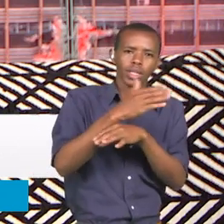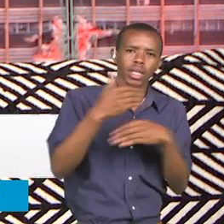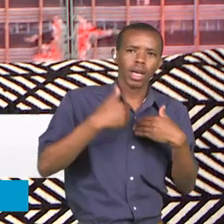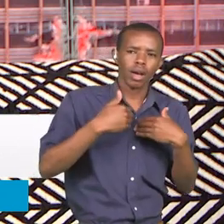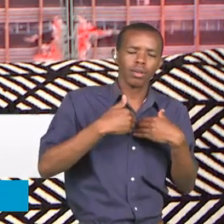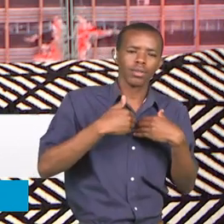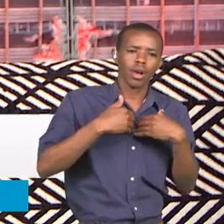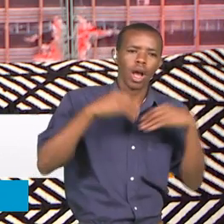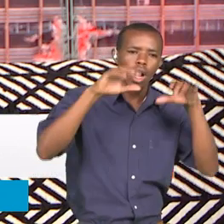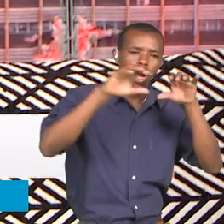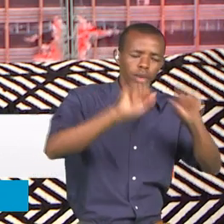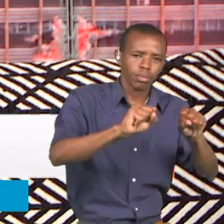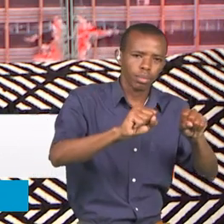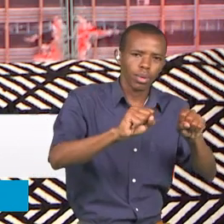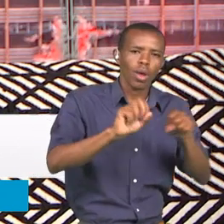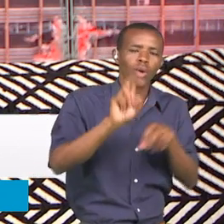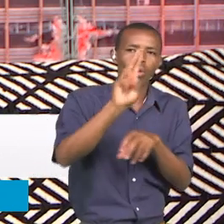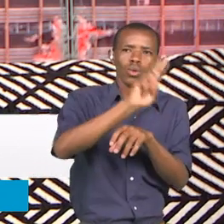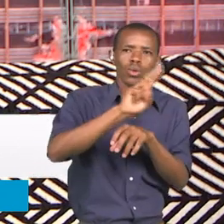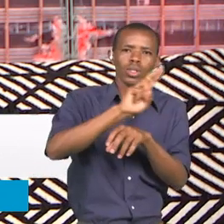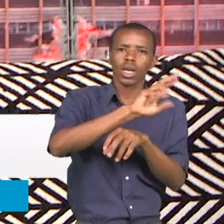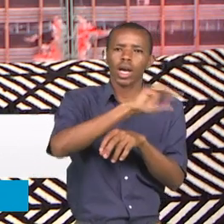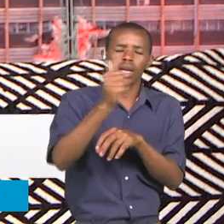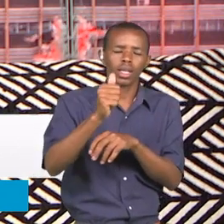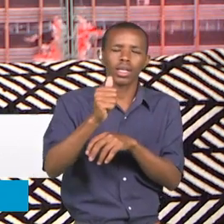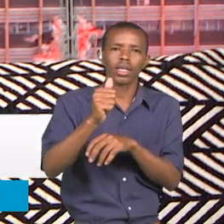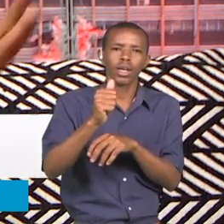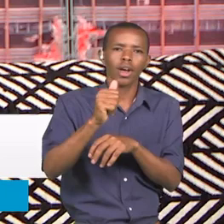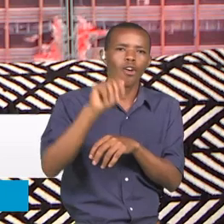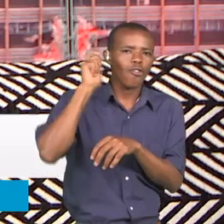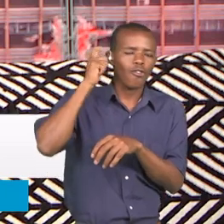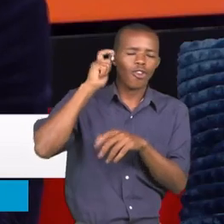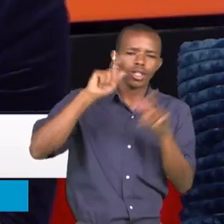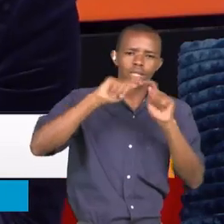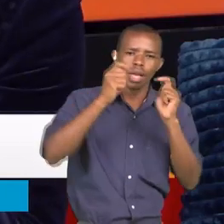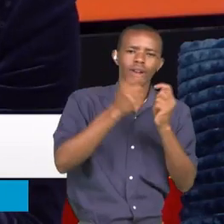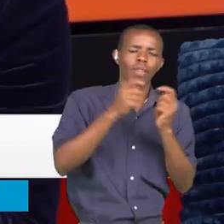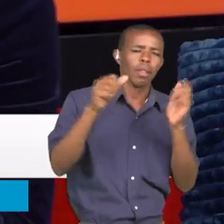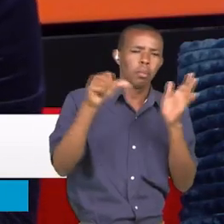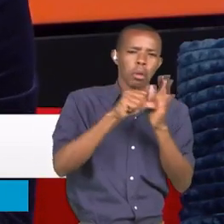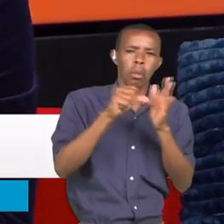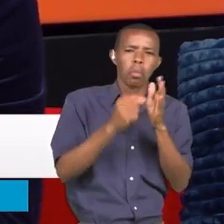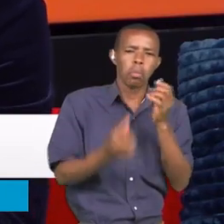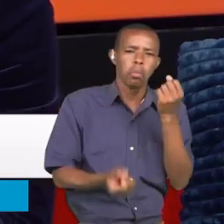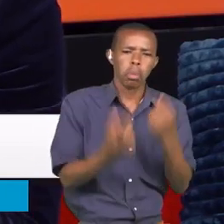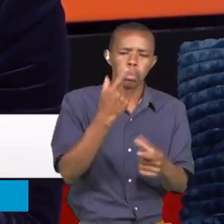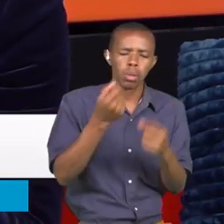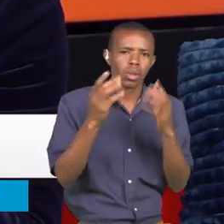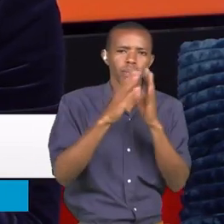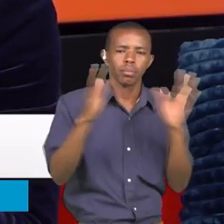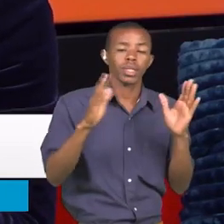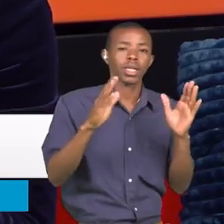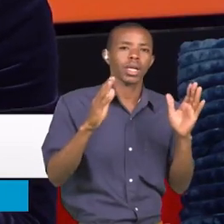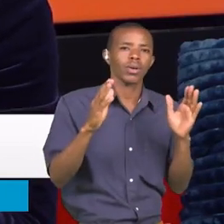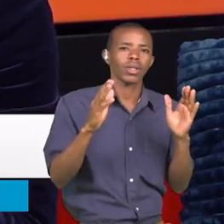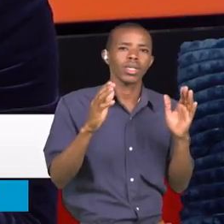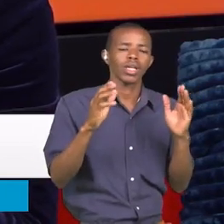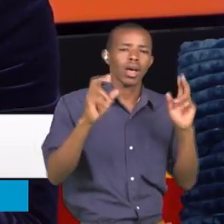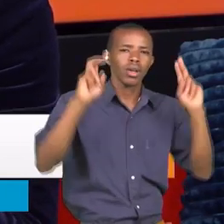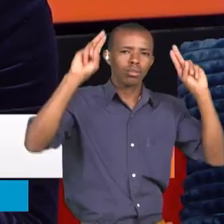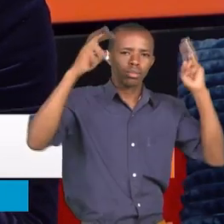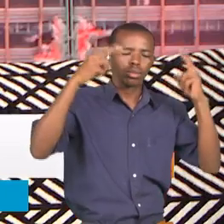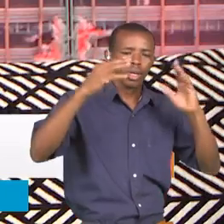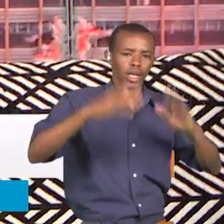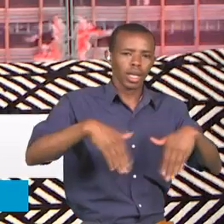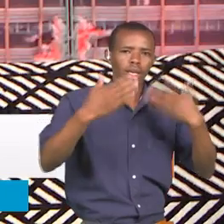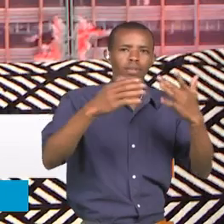captured somewhere using an Android phone, and it brought a lot of issues. So that's why it comes back to the issues of the provision,